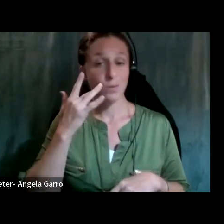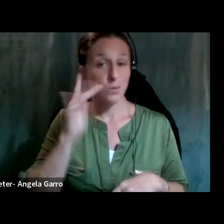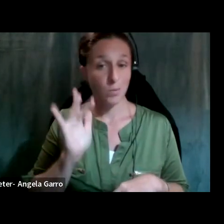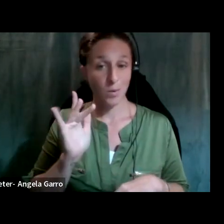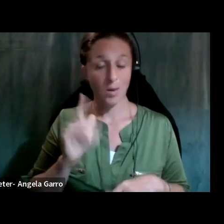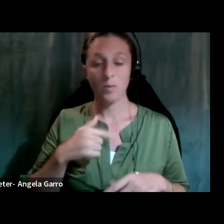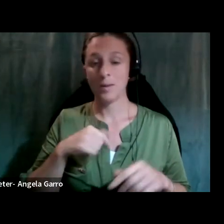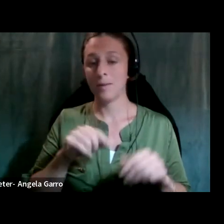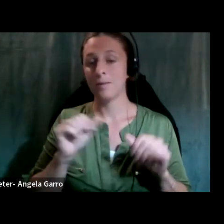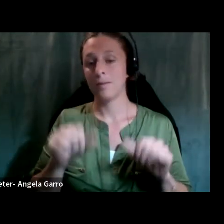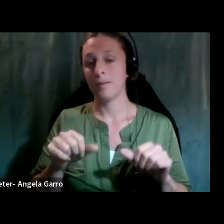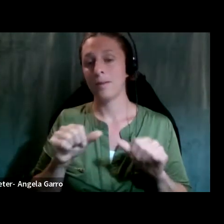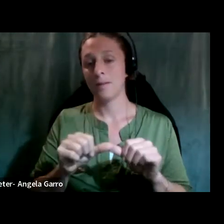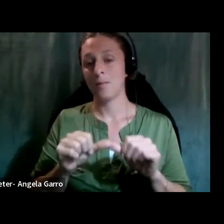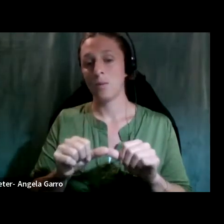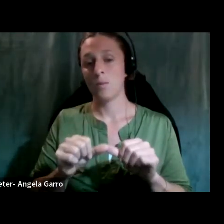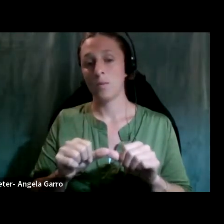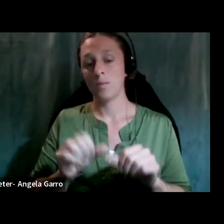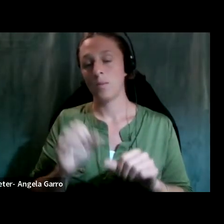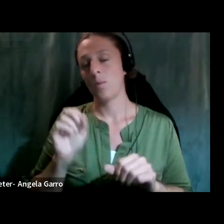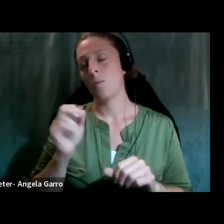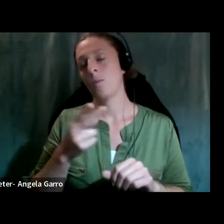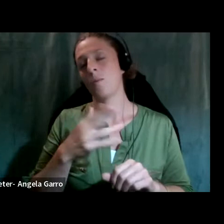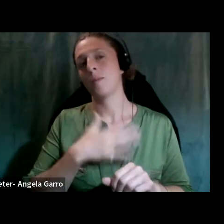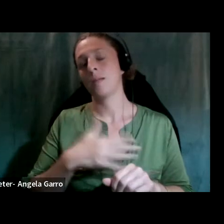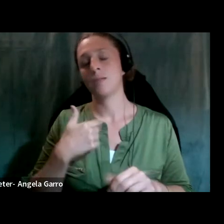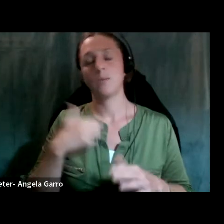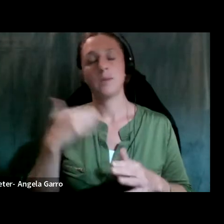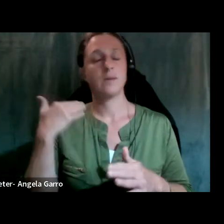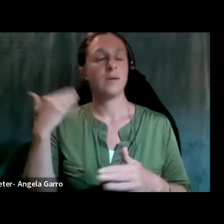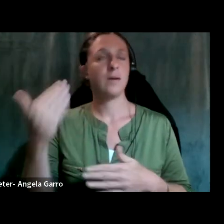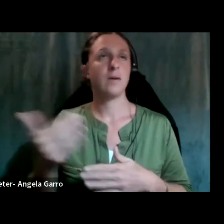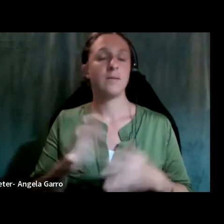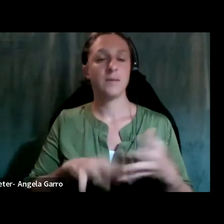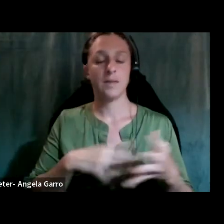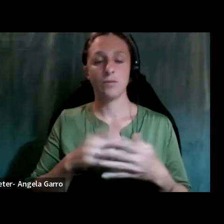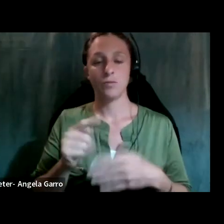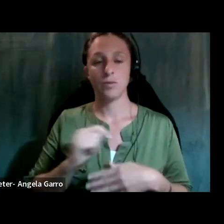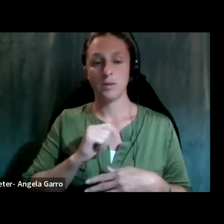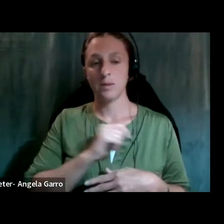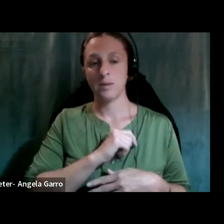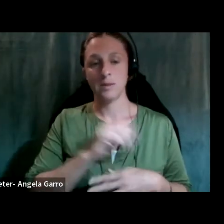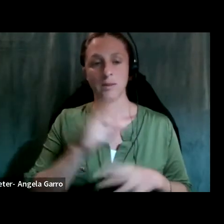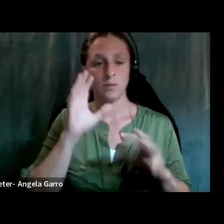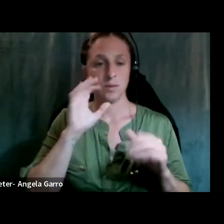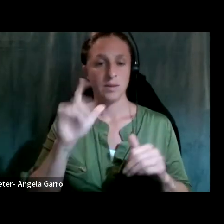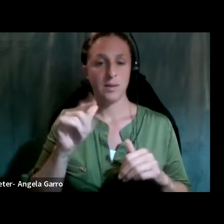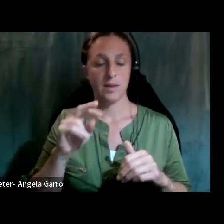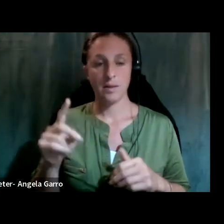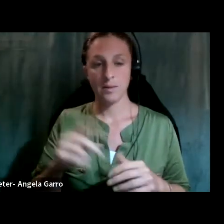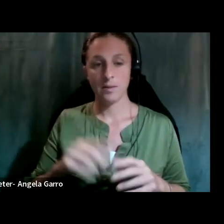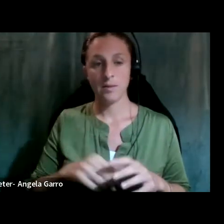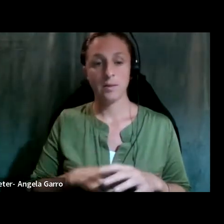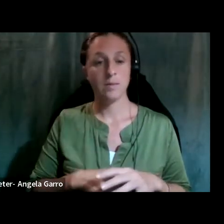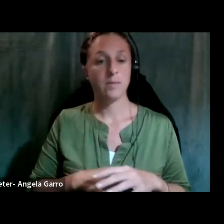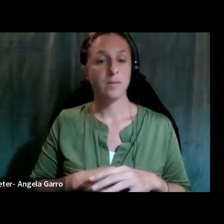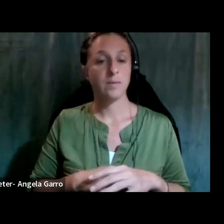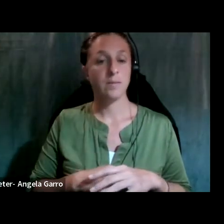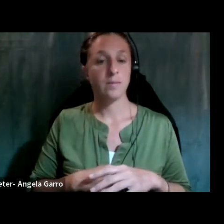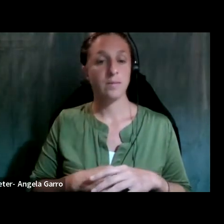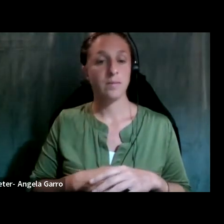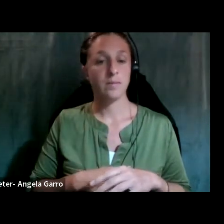just keep going. Oh, please. Okay. We're way ahead of schedule, trustee. All right, go ahead. President Land. Okay,